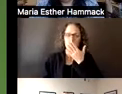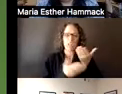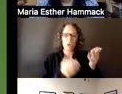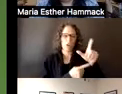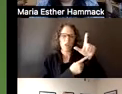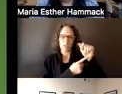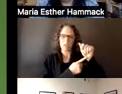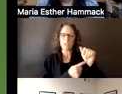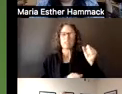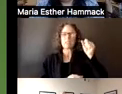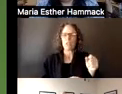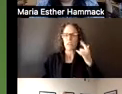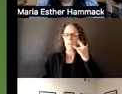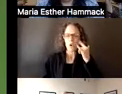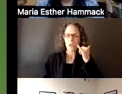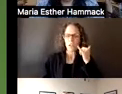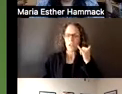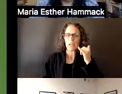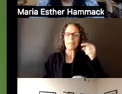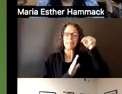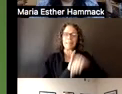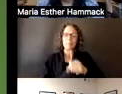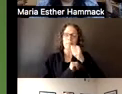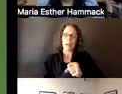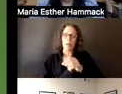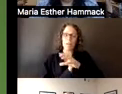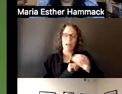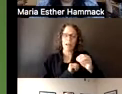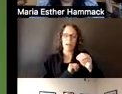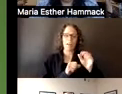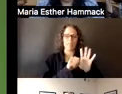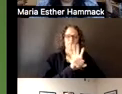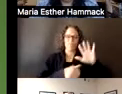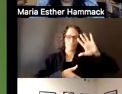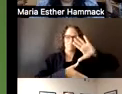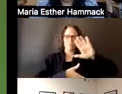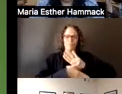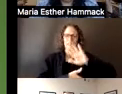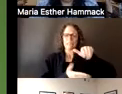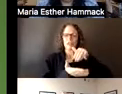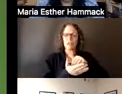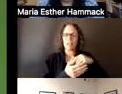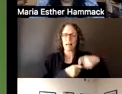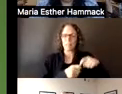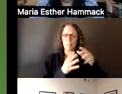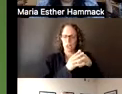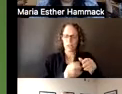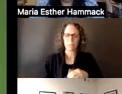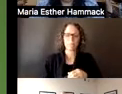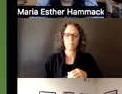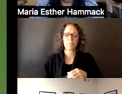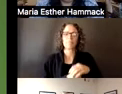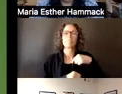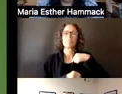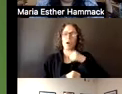we start the presentation, I would like to introduce and welcome Professor Guillermo Marquez to say a few words about why he thought it